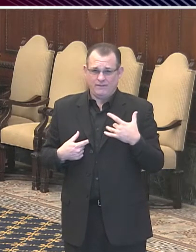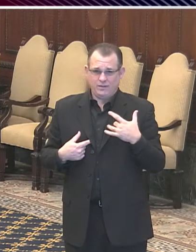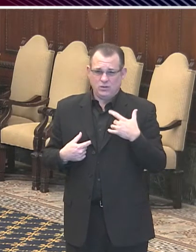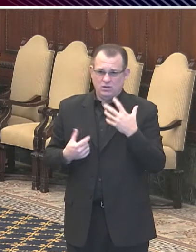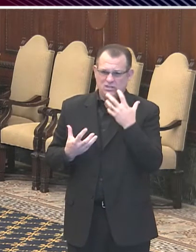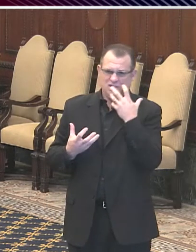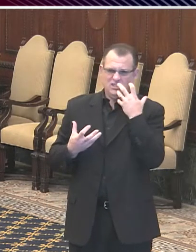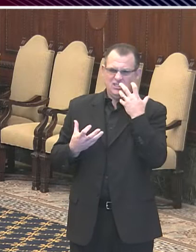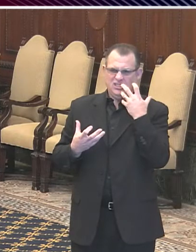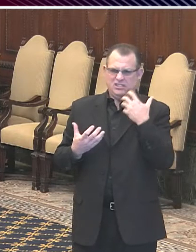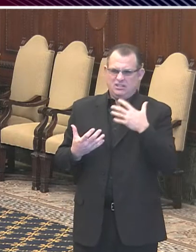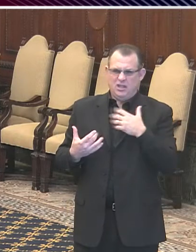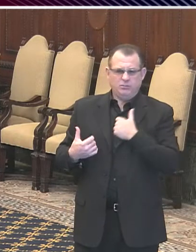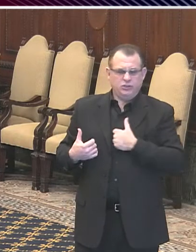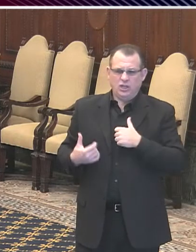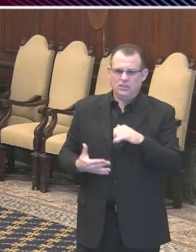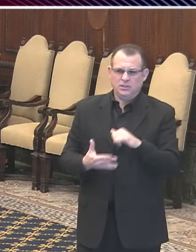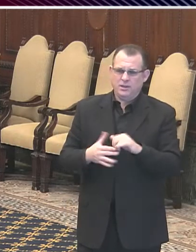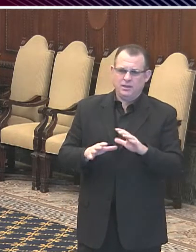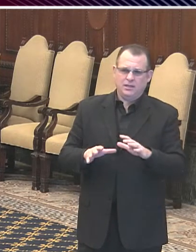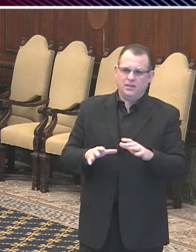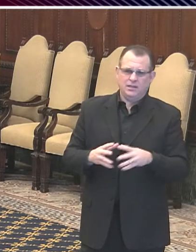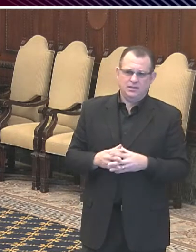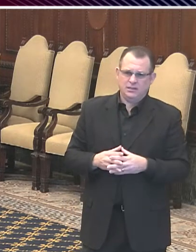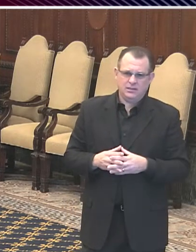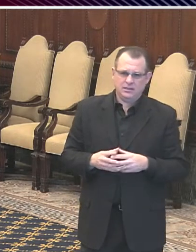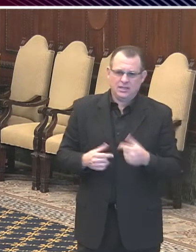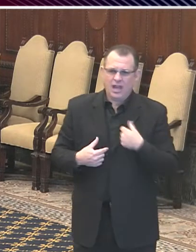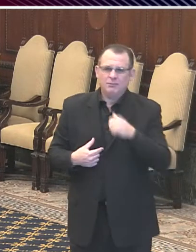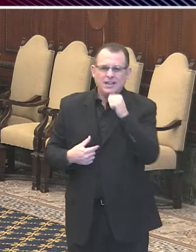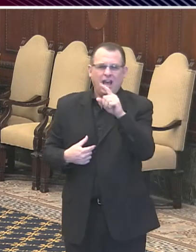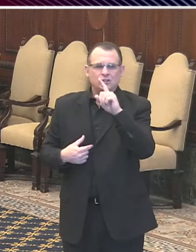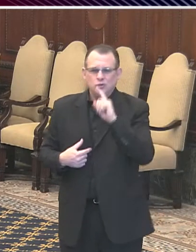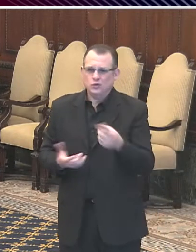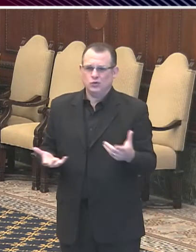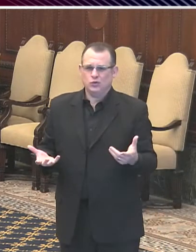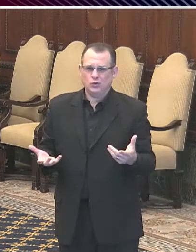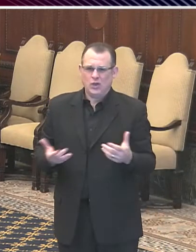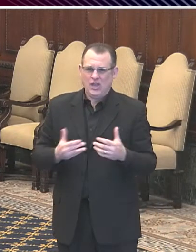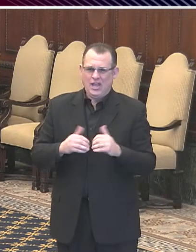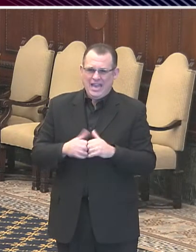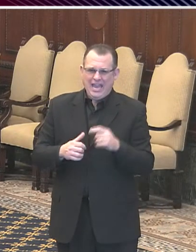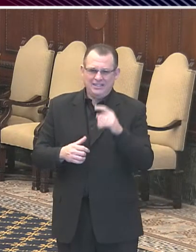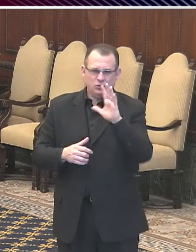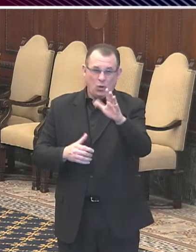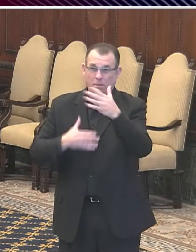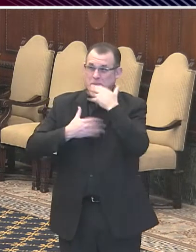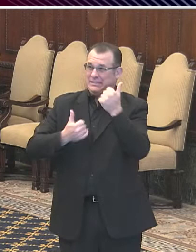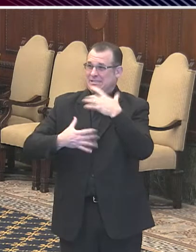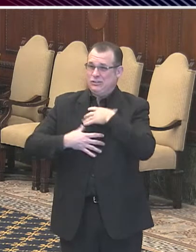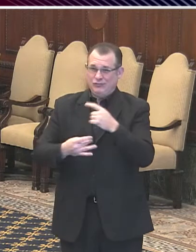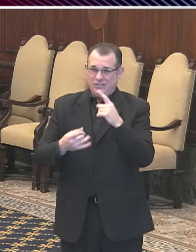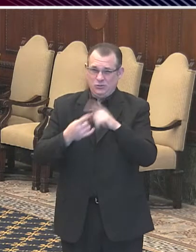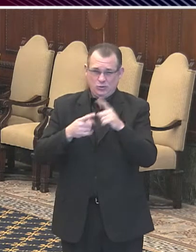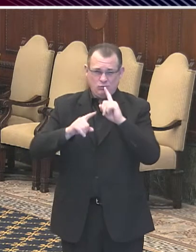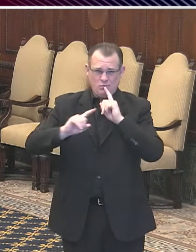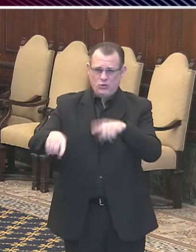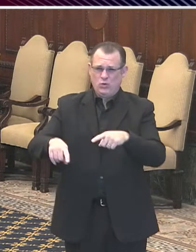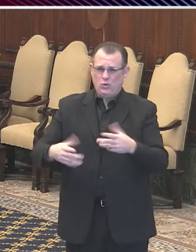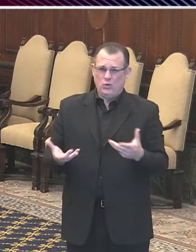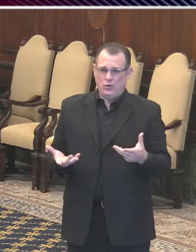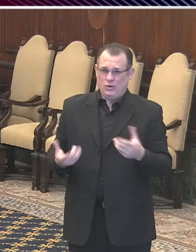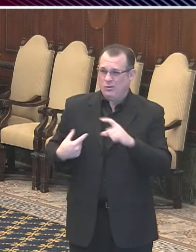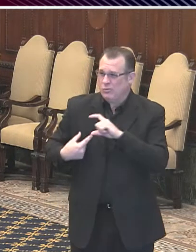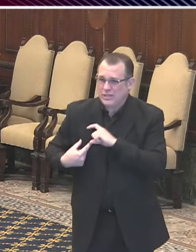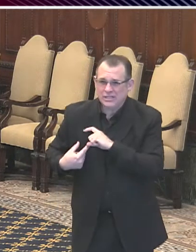so I apologize. But I'm not sure how it is in your best interest for us to report police